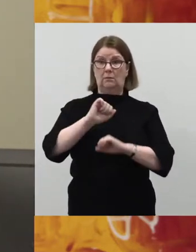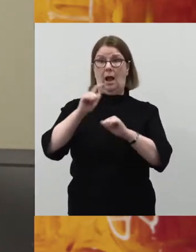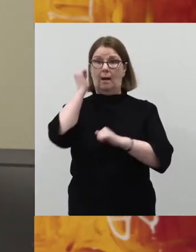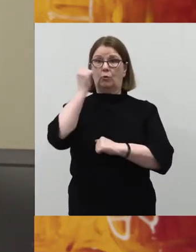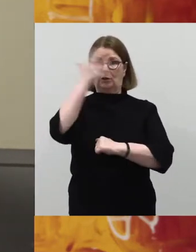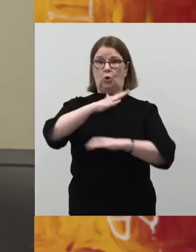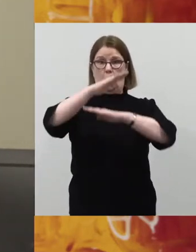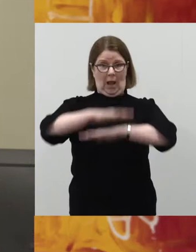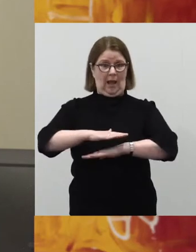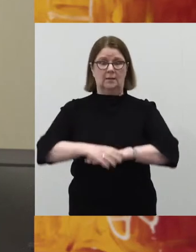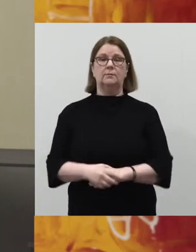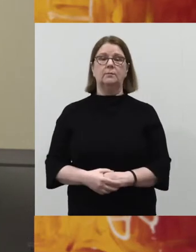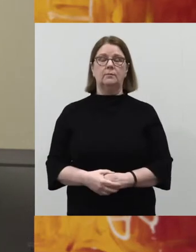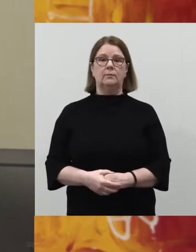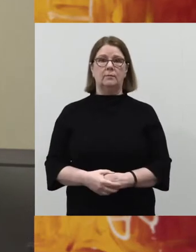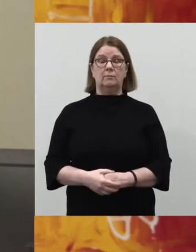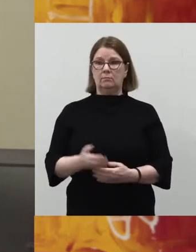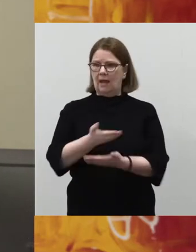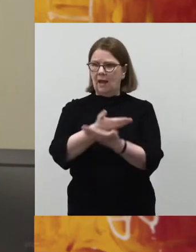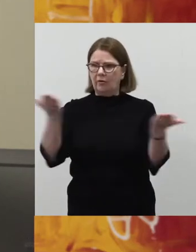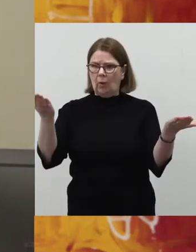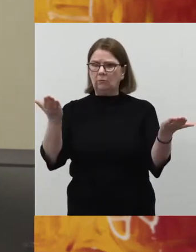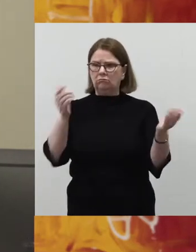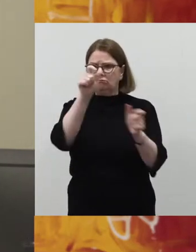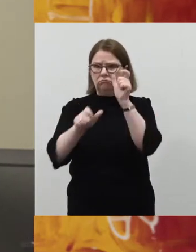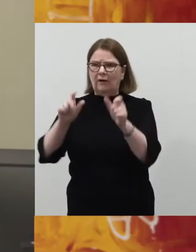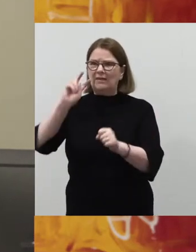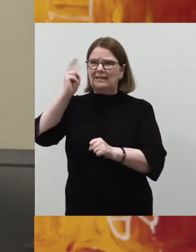be Aboriginal land.